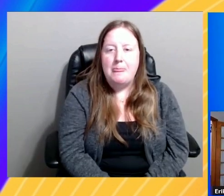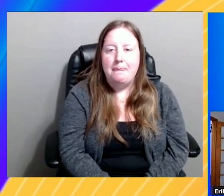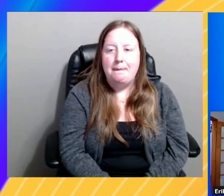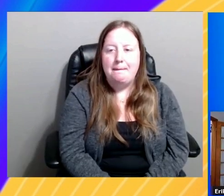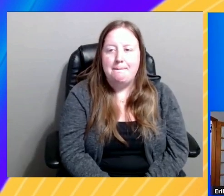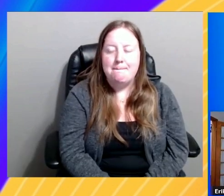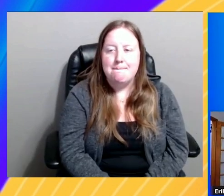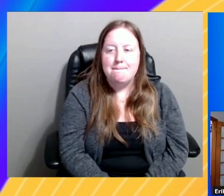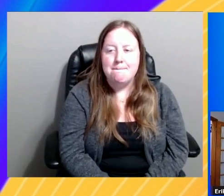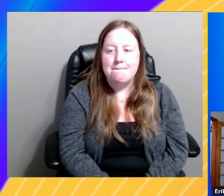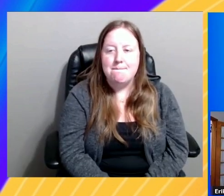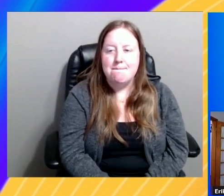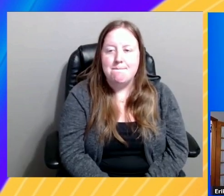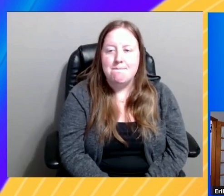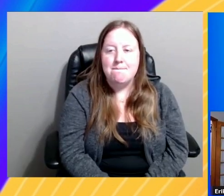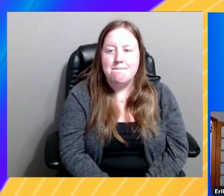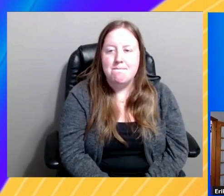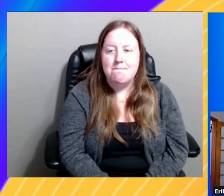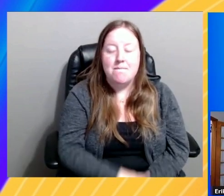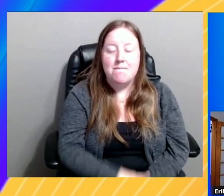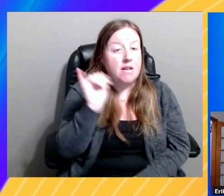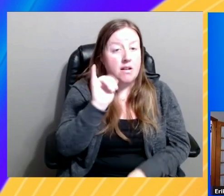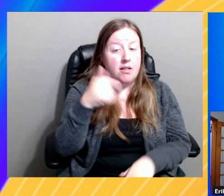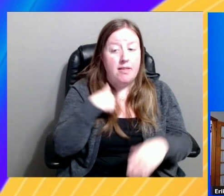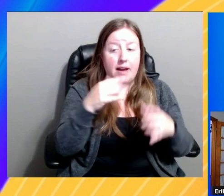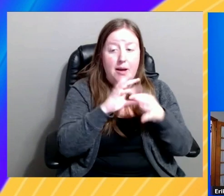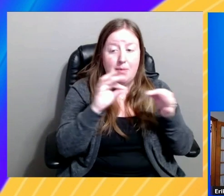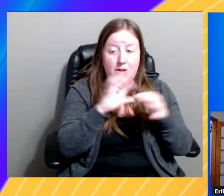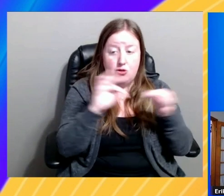And like I was mentioning,